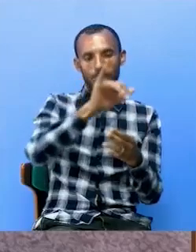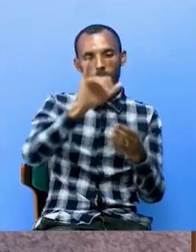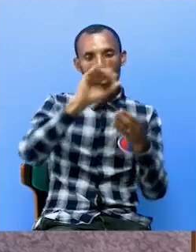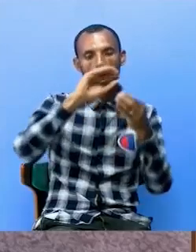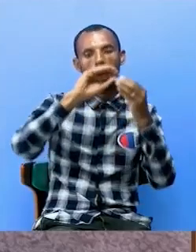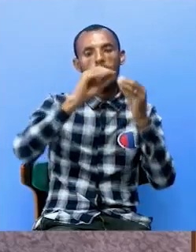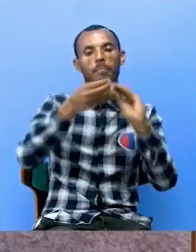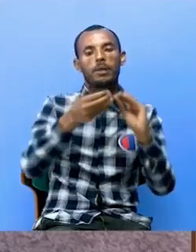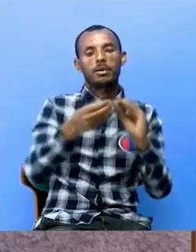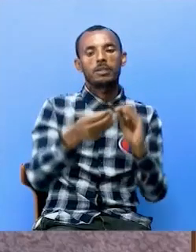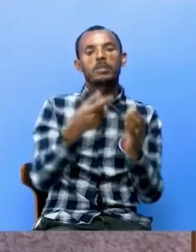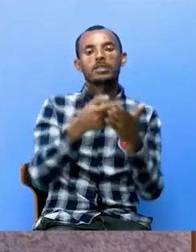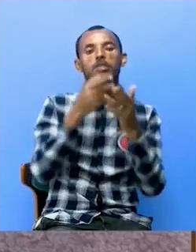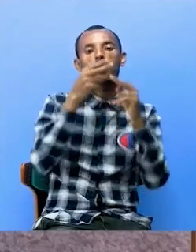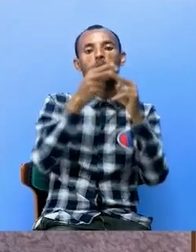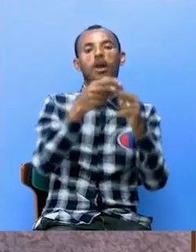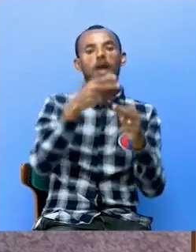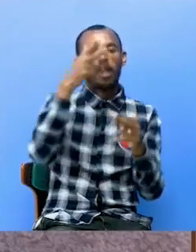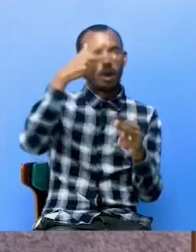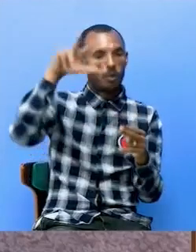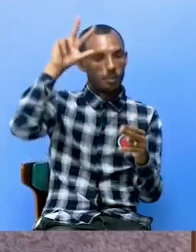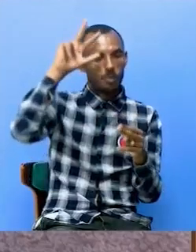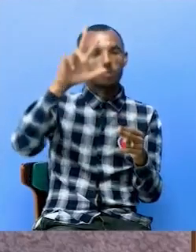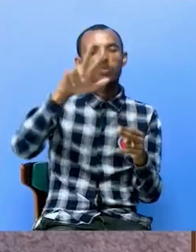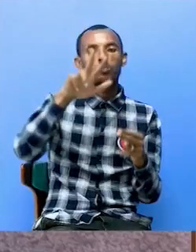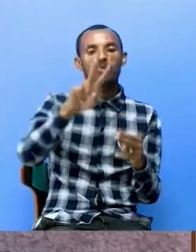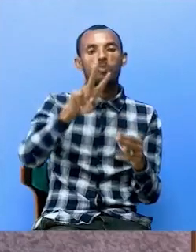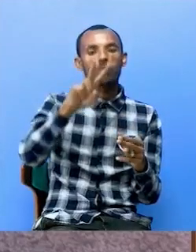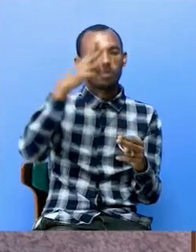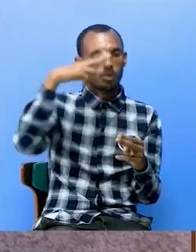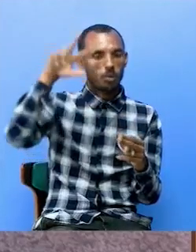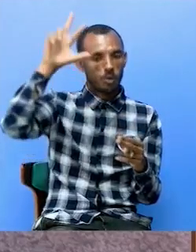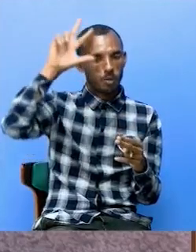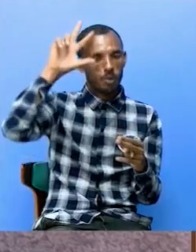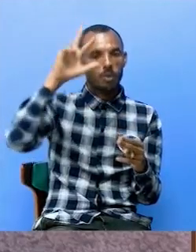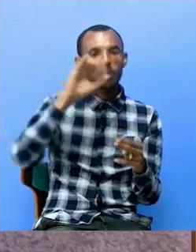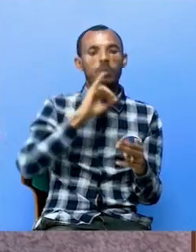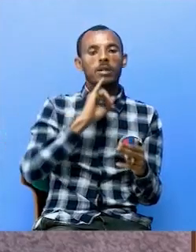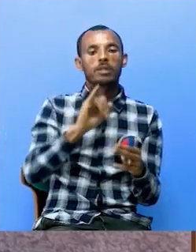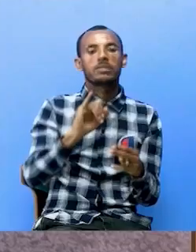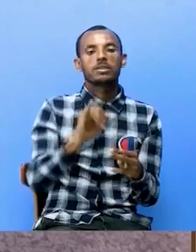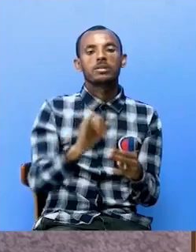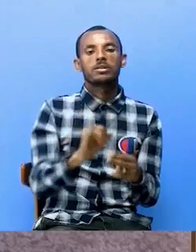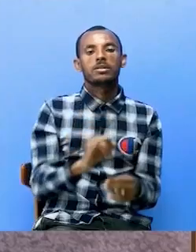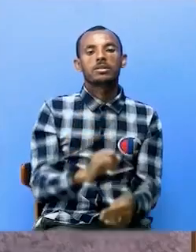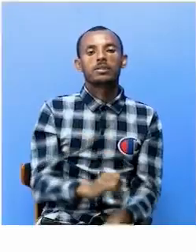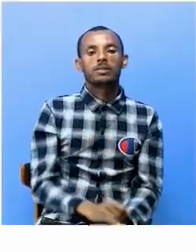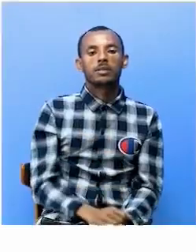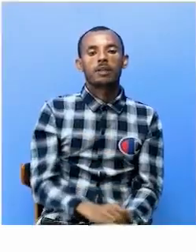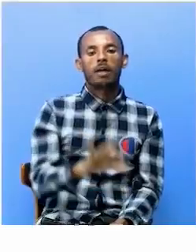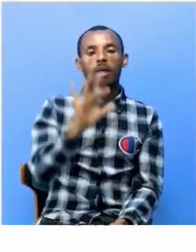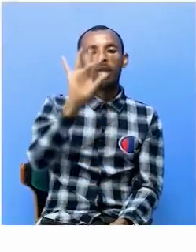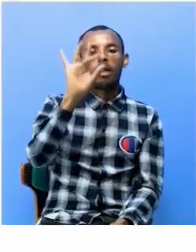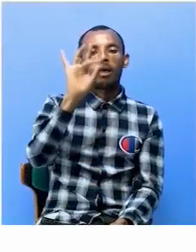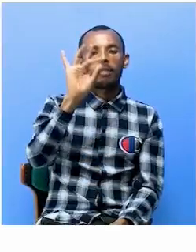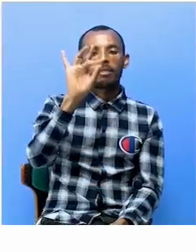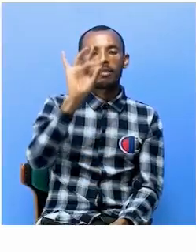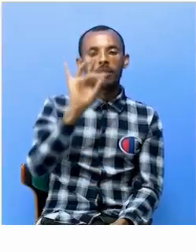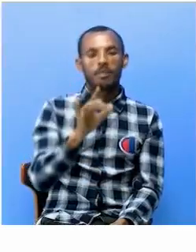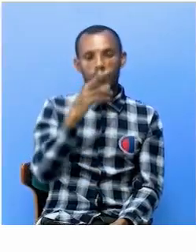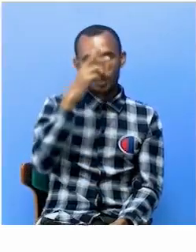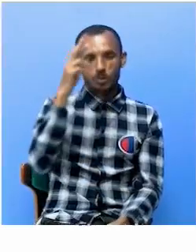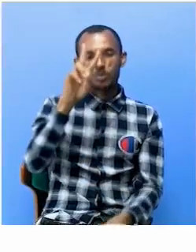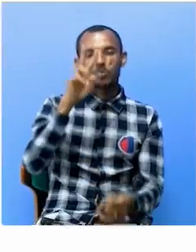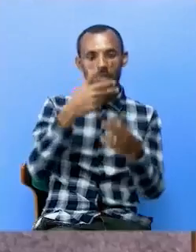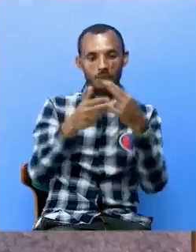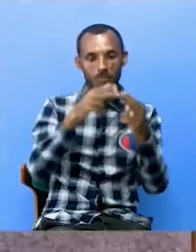numbers, and this is called a cube. So 2 cube, usually 2 cube is 8, because 2